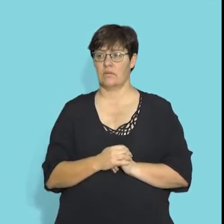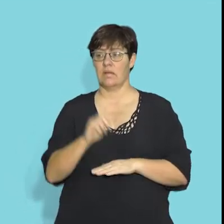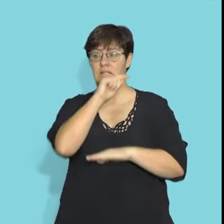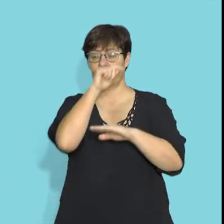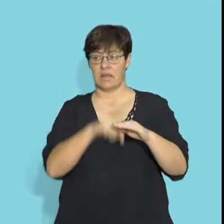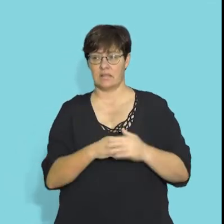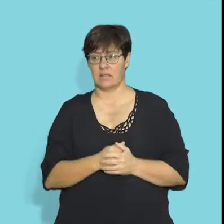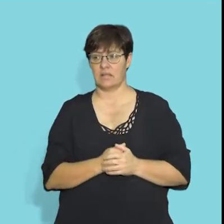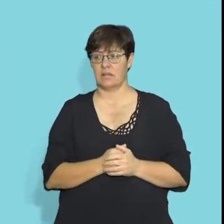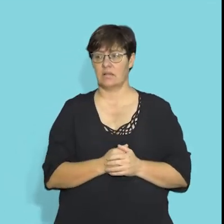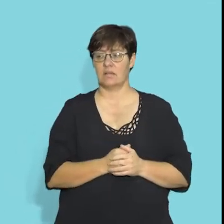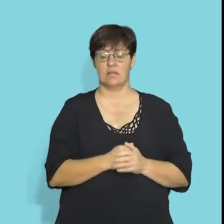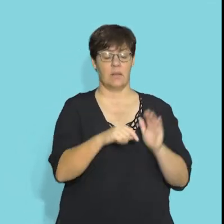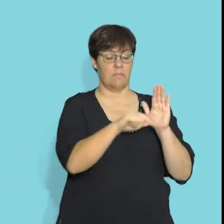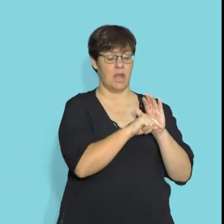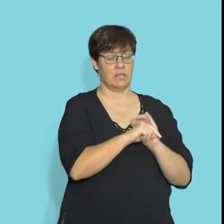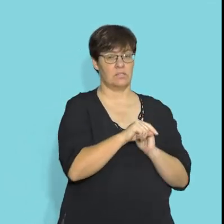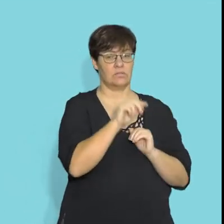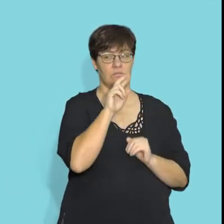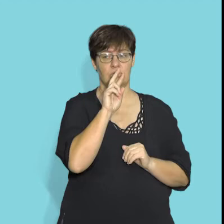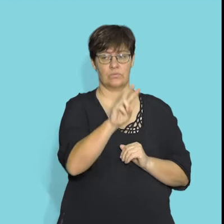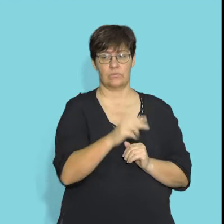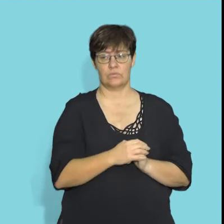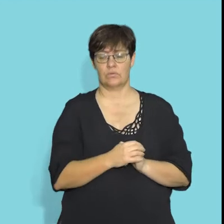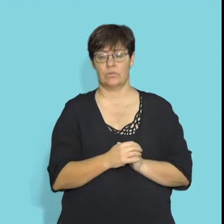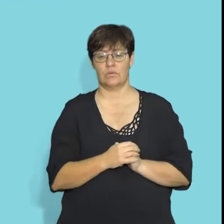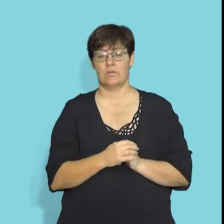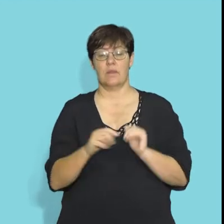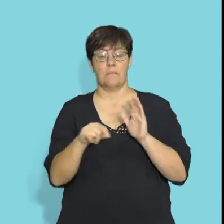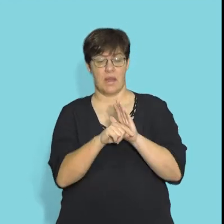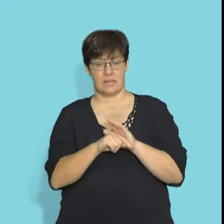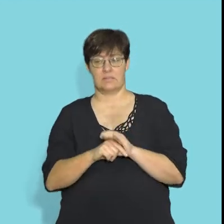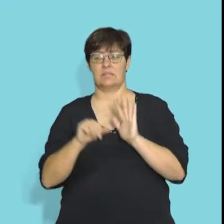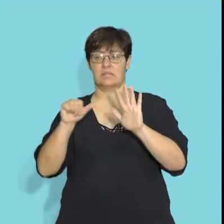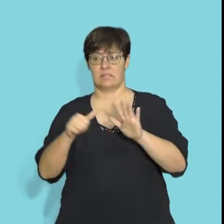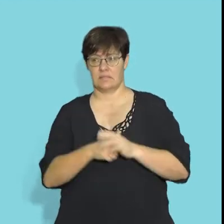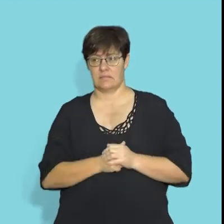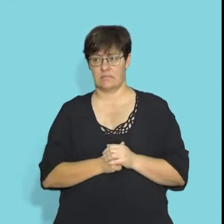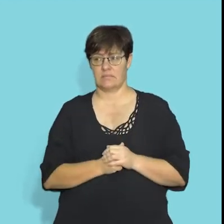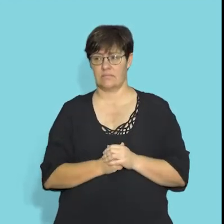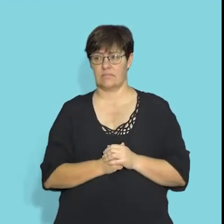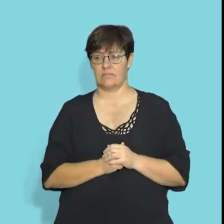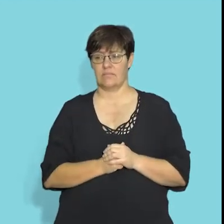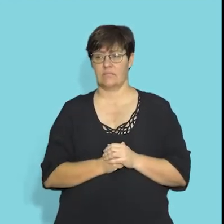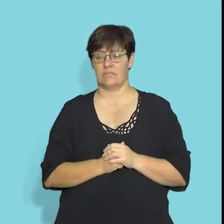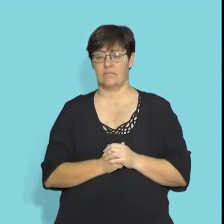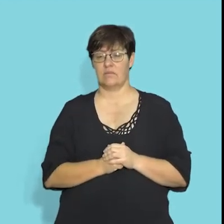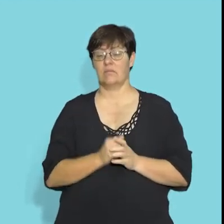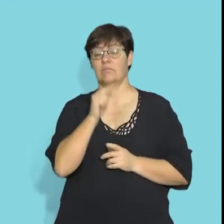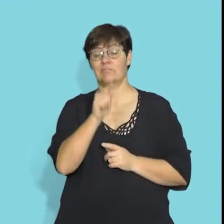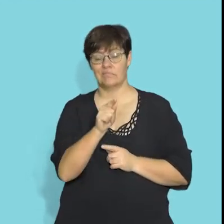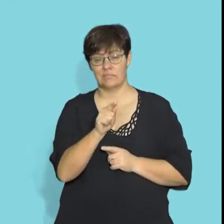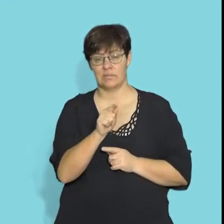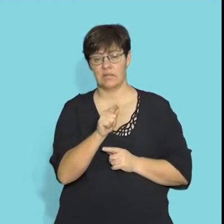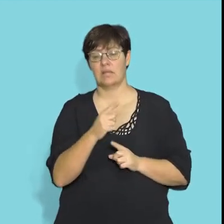I'm going to divide that by the x value minus the x value. So it's going to be -2 minus 6. And I'm going to